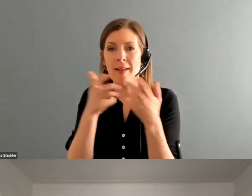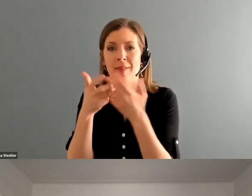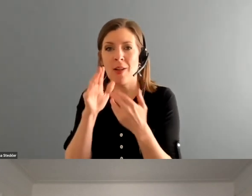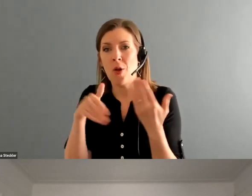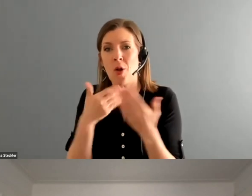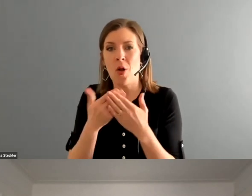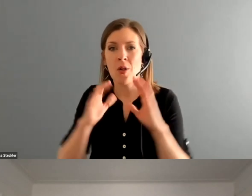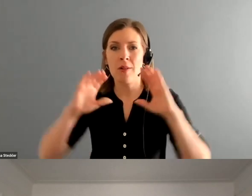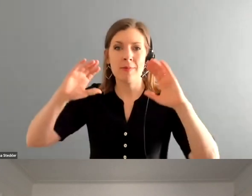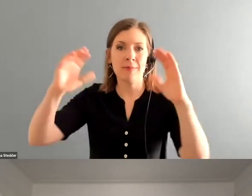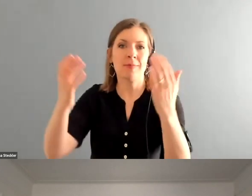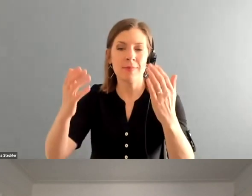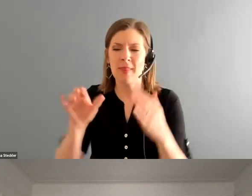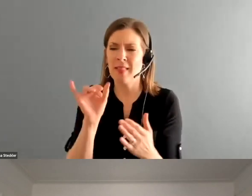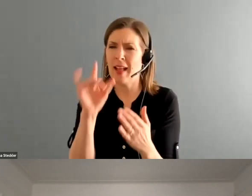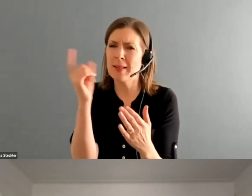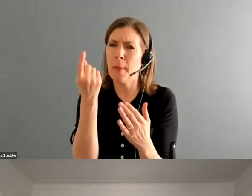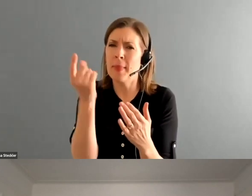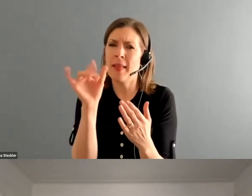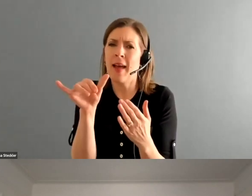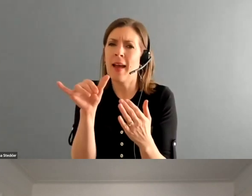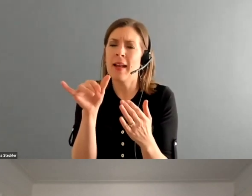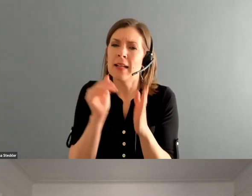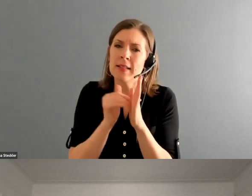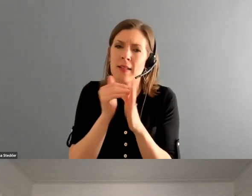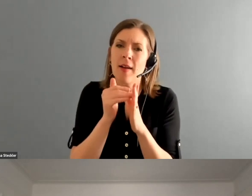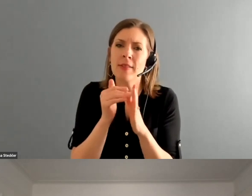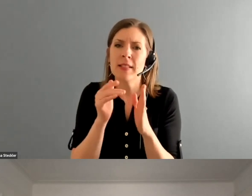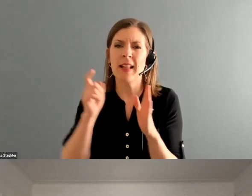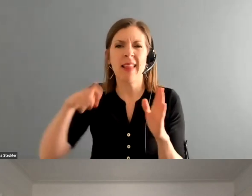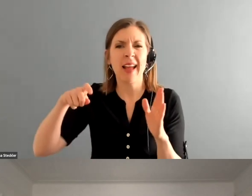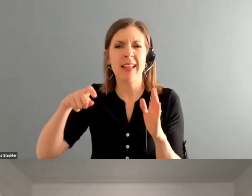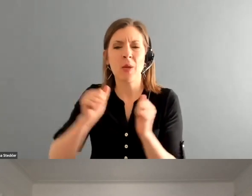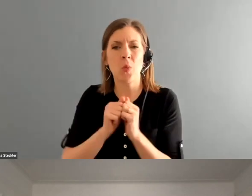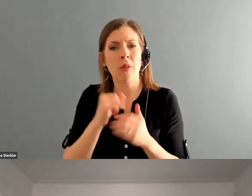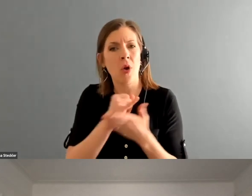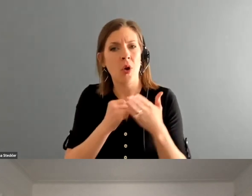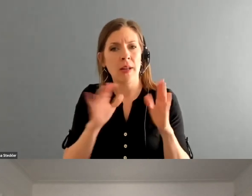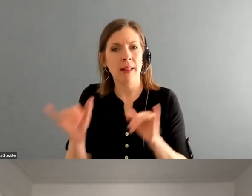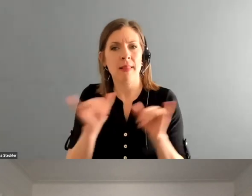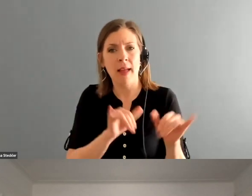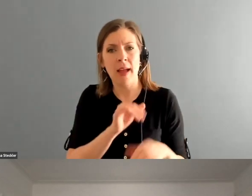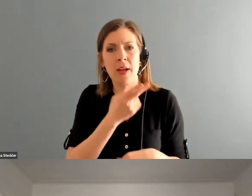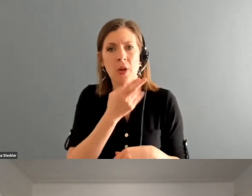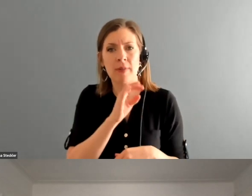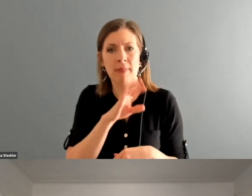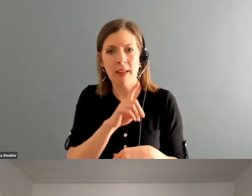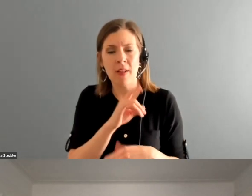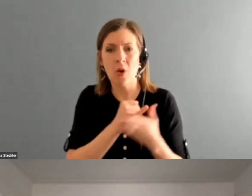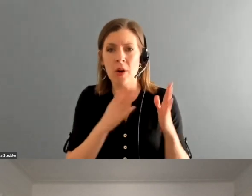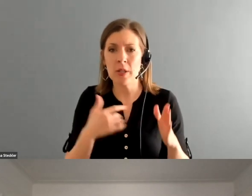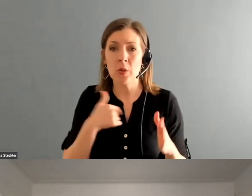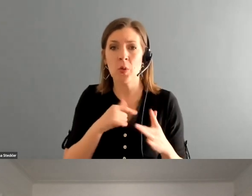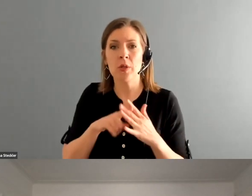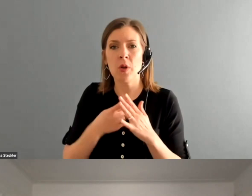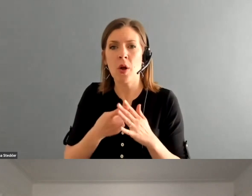categorizations. This is something that that is often lacking with self-taught artists like Morris Hirshfield, that we start